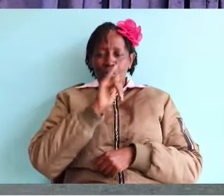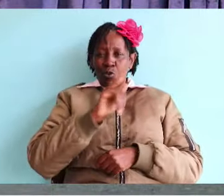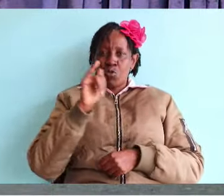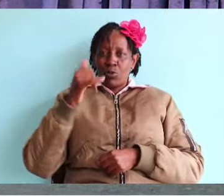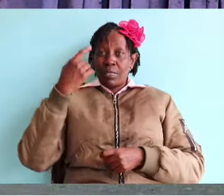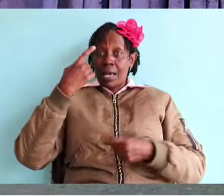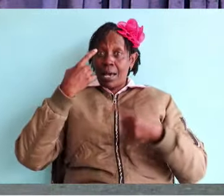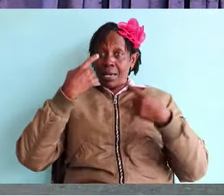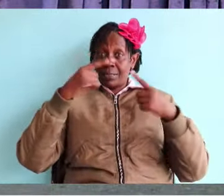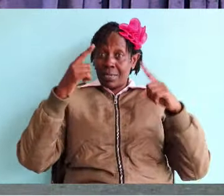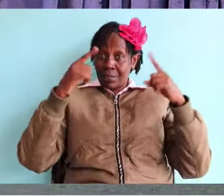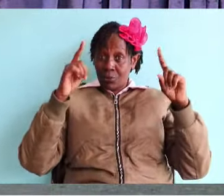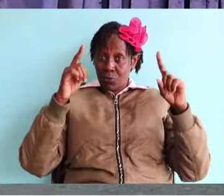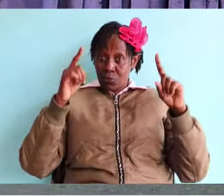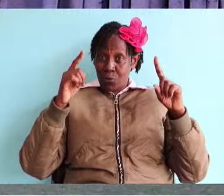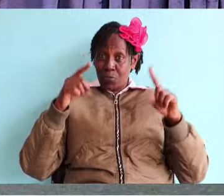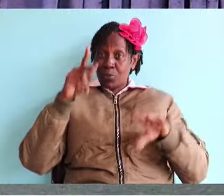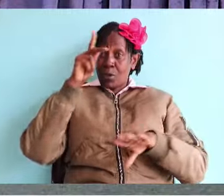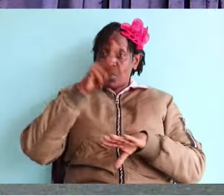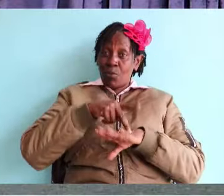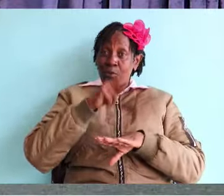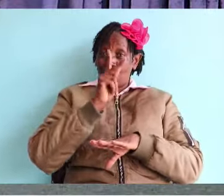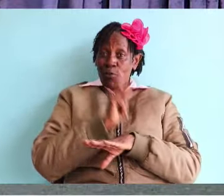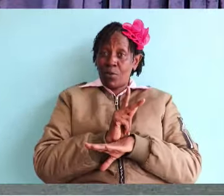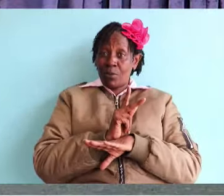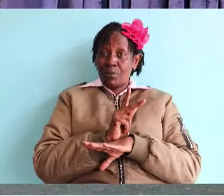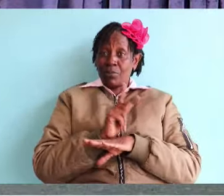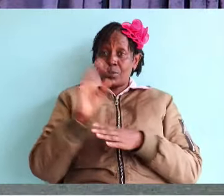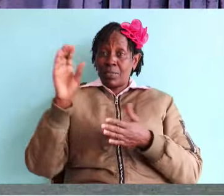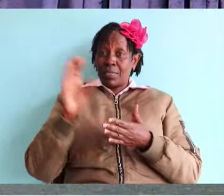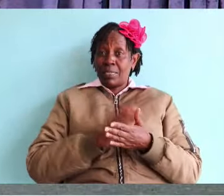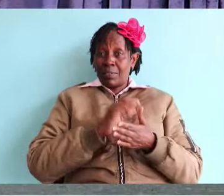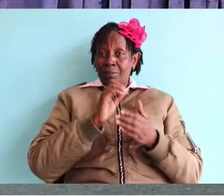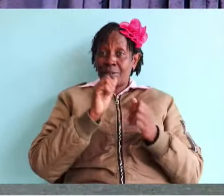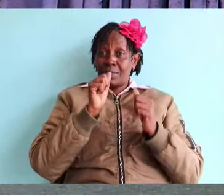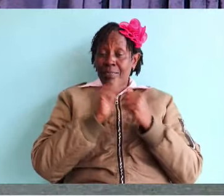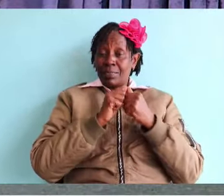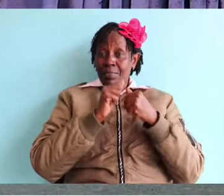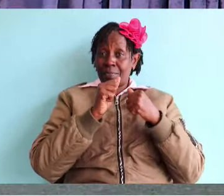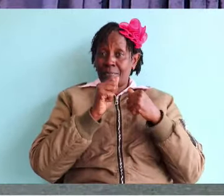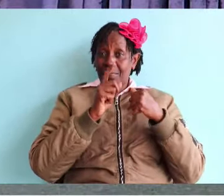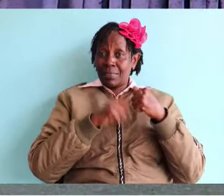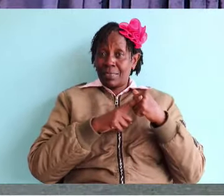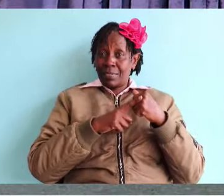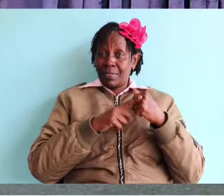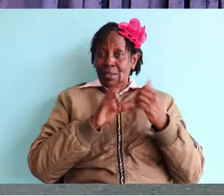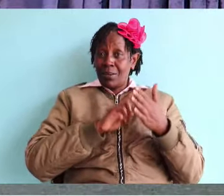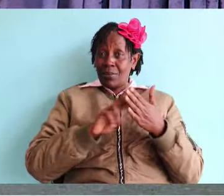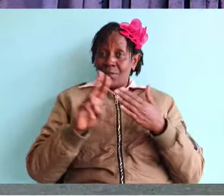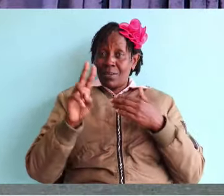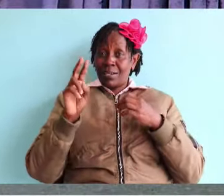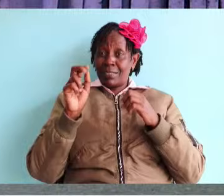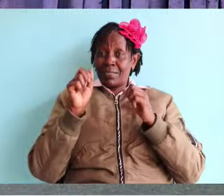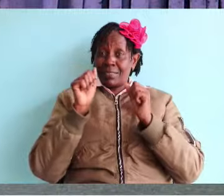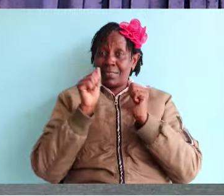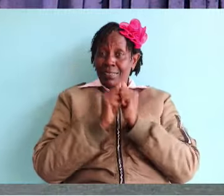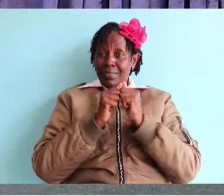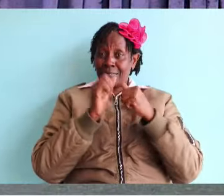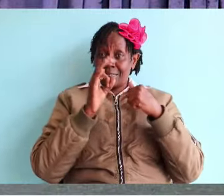of Proverbs, chapter 16, verse 18, warns us about pride.